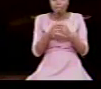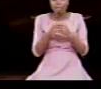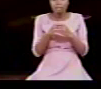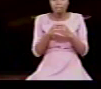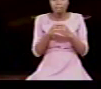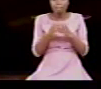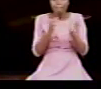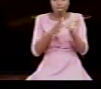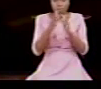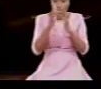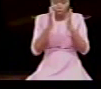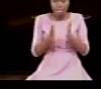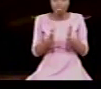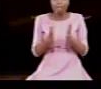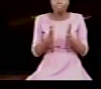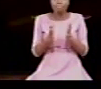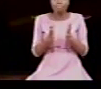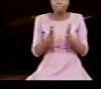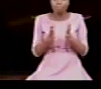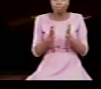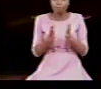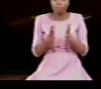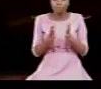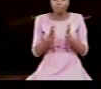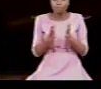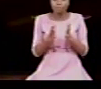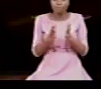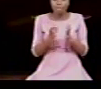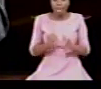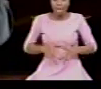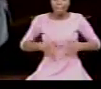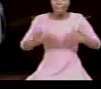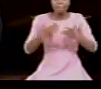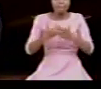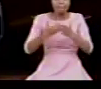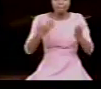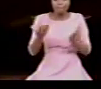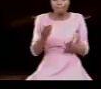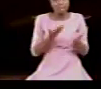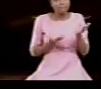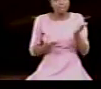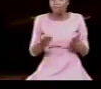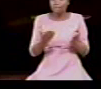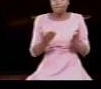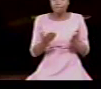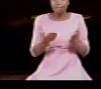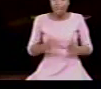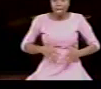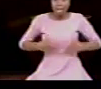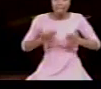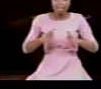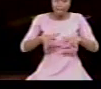and scripturally life before service. Scripturally. Life before giving.